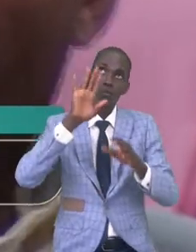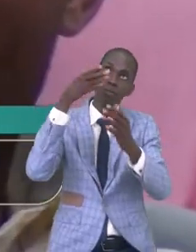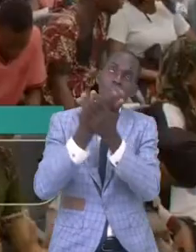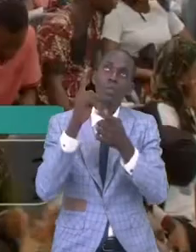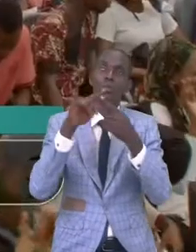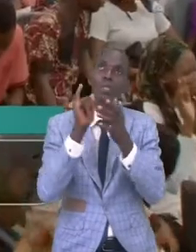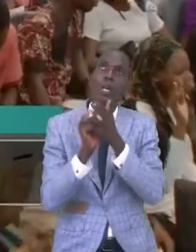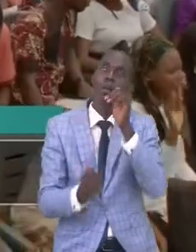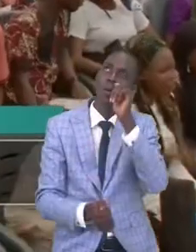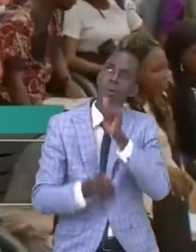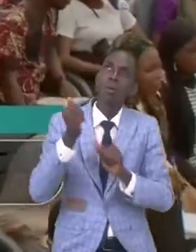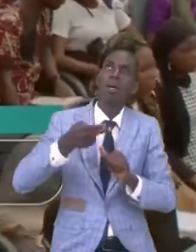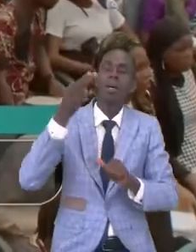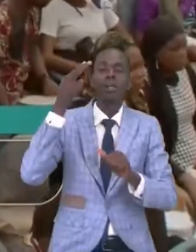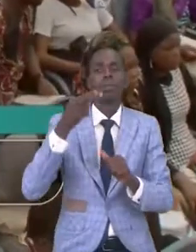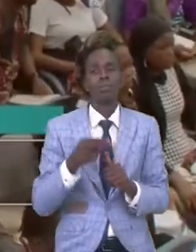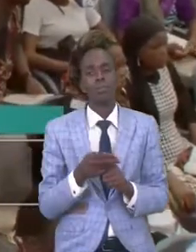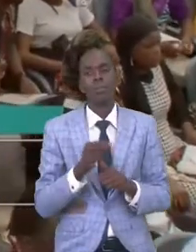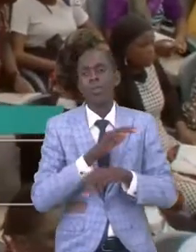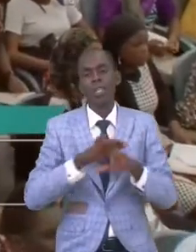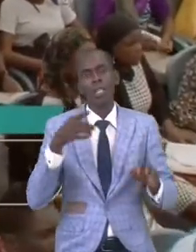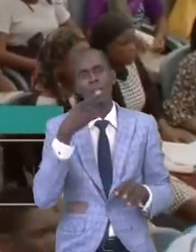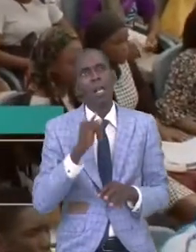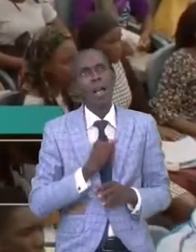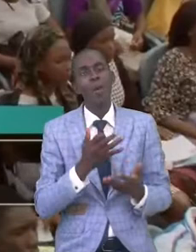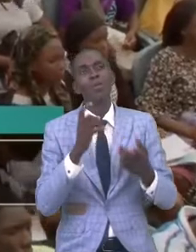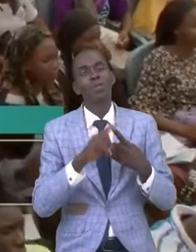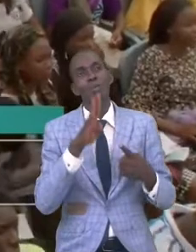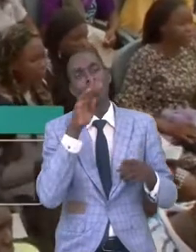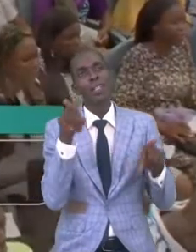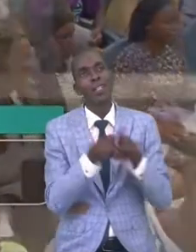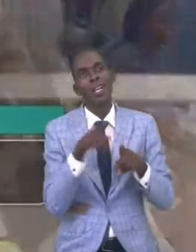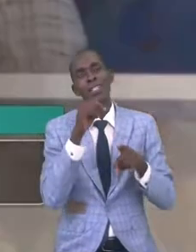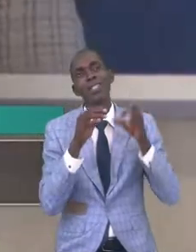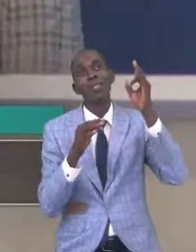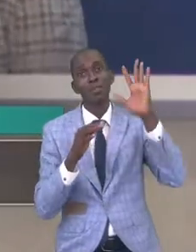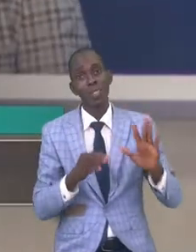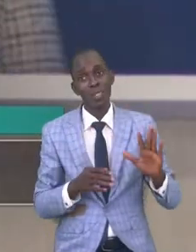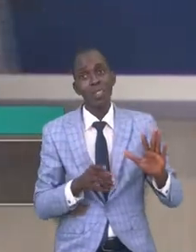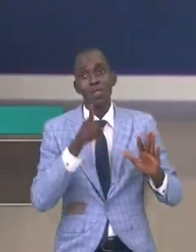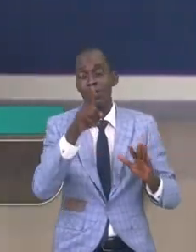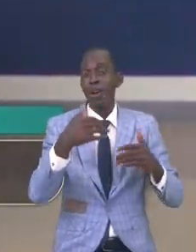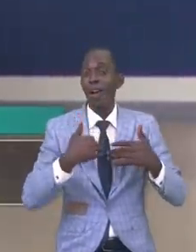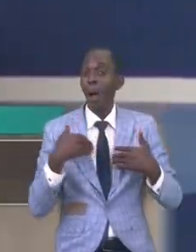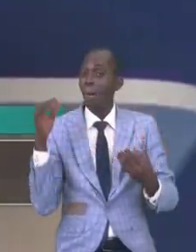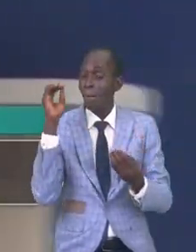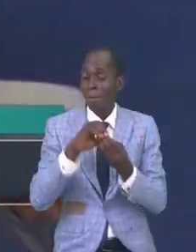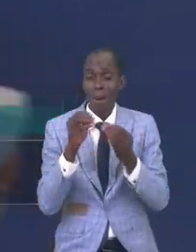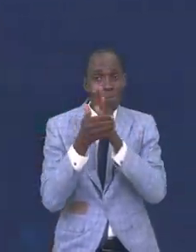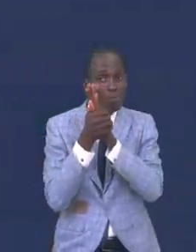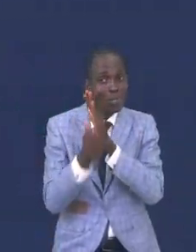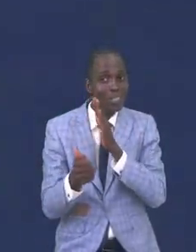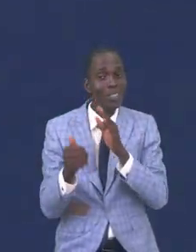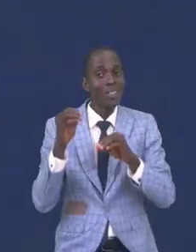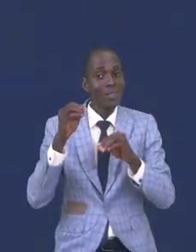height. Don't say, I want to be like the pastor. Ah, you have more resources, more potential than that.